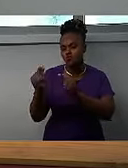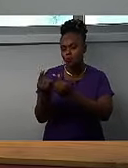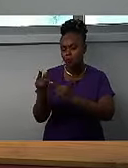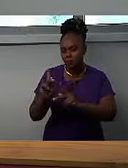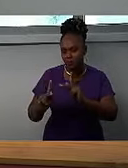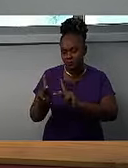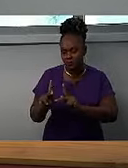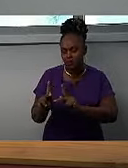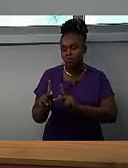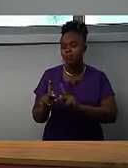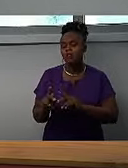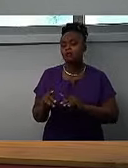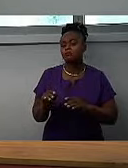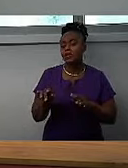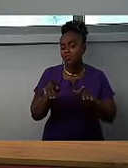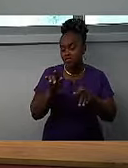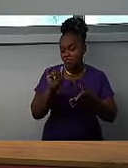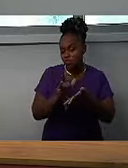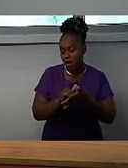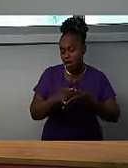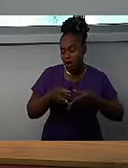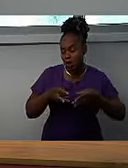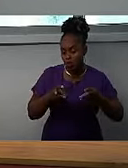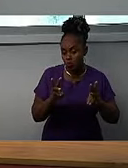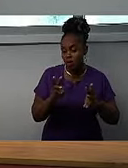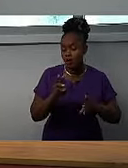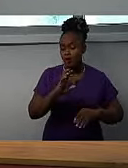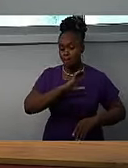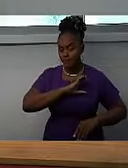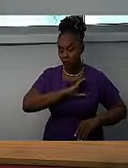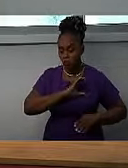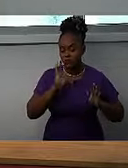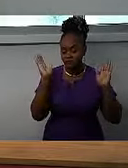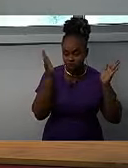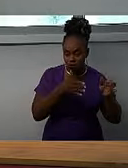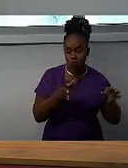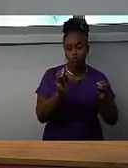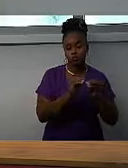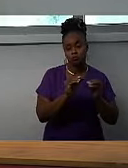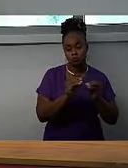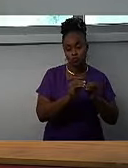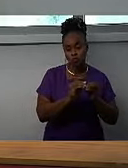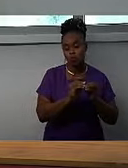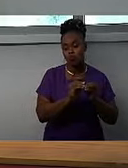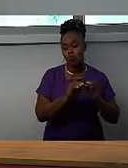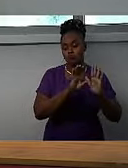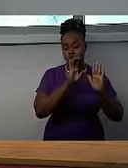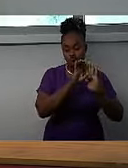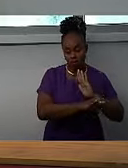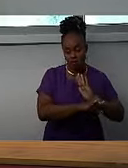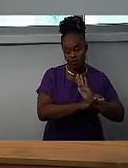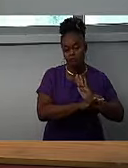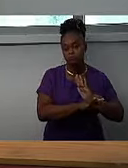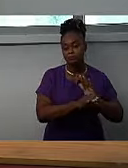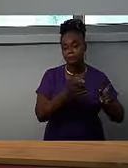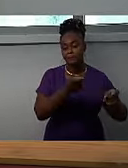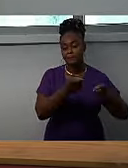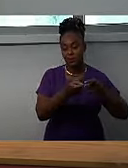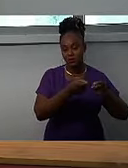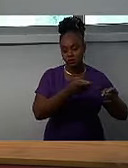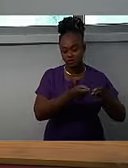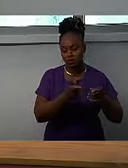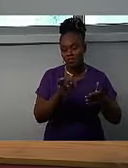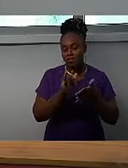to concentrate exclusively on their primary duties. This strategic move will optimize